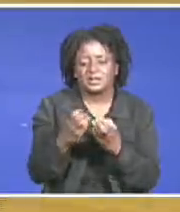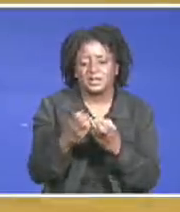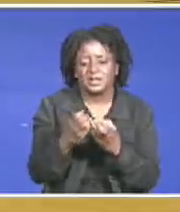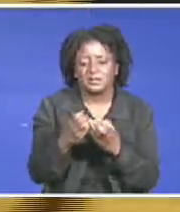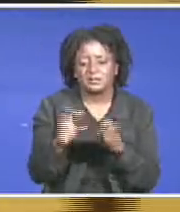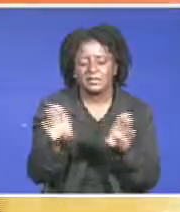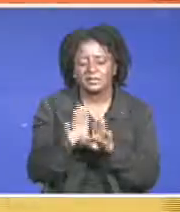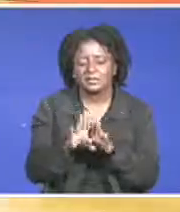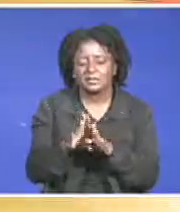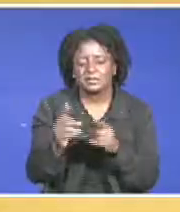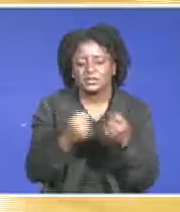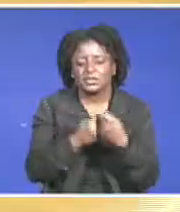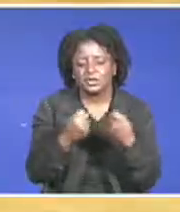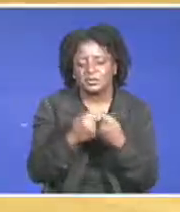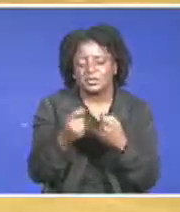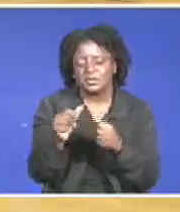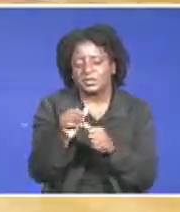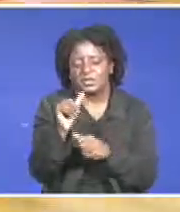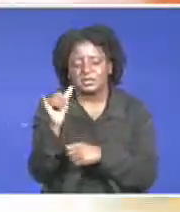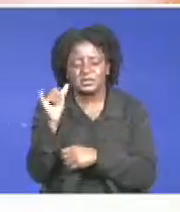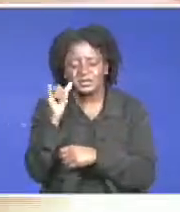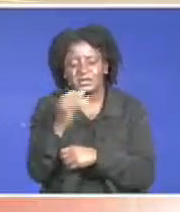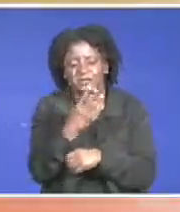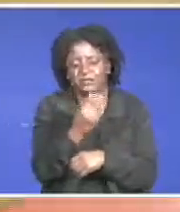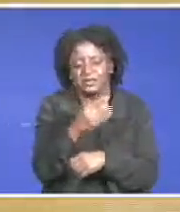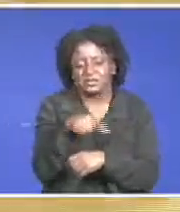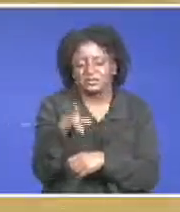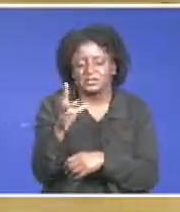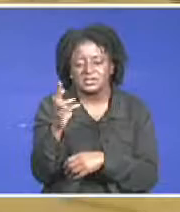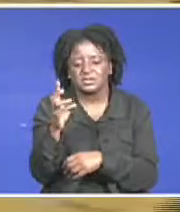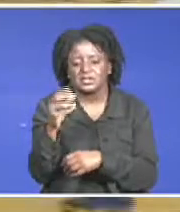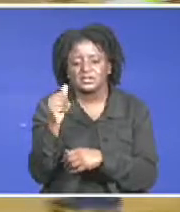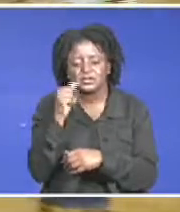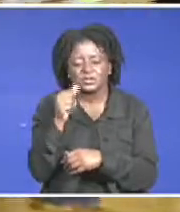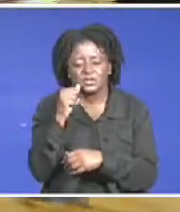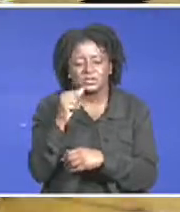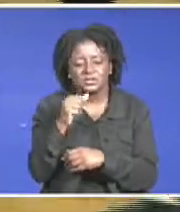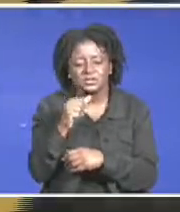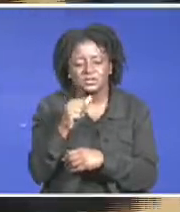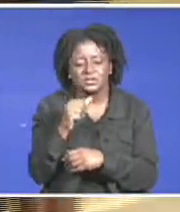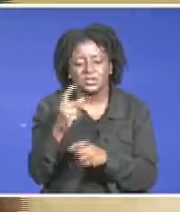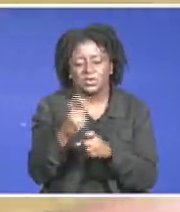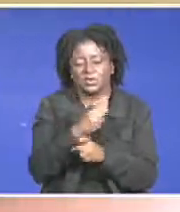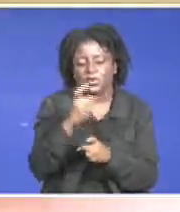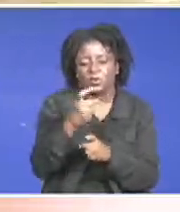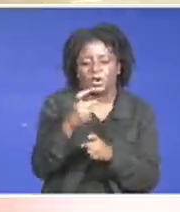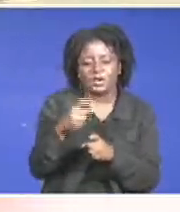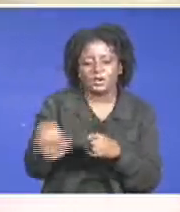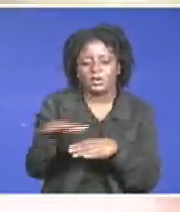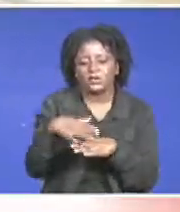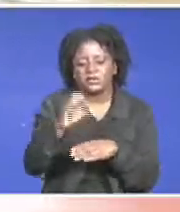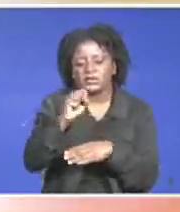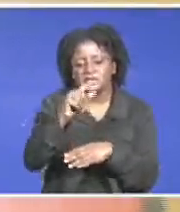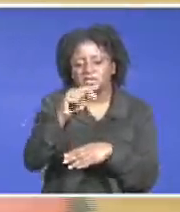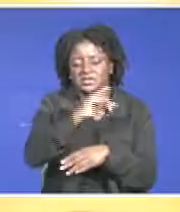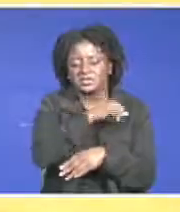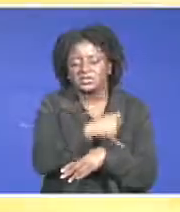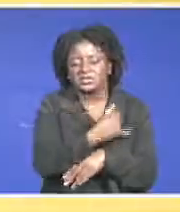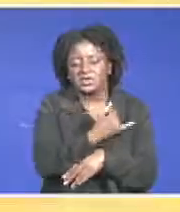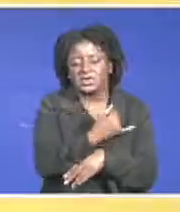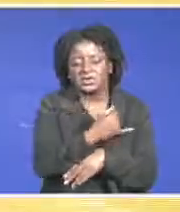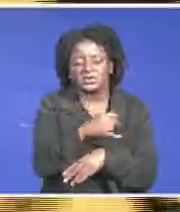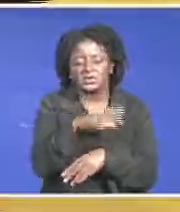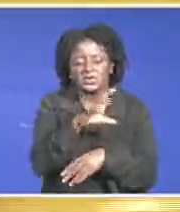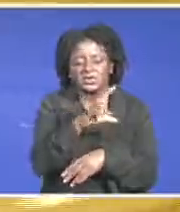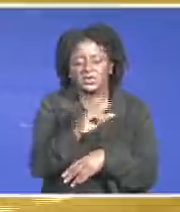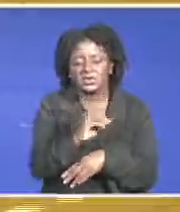tournament yesterday. In the 14-16 girls, it was all about Team Extreme. They won the championship over St. John's 30-23.